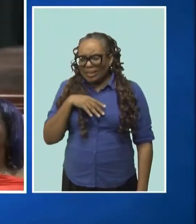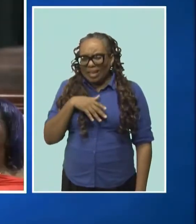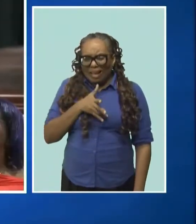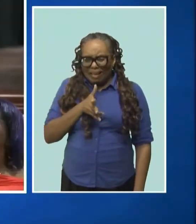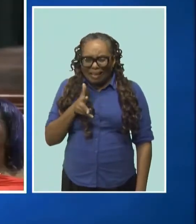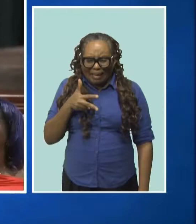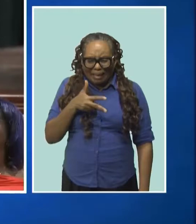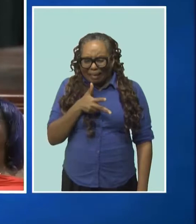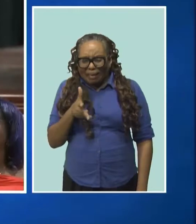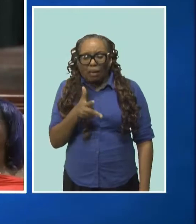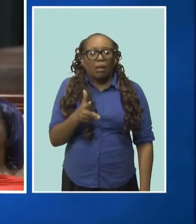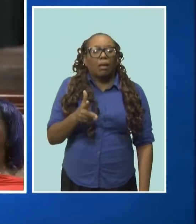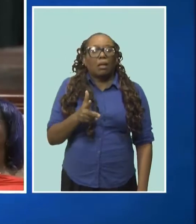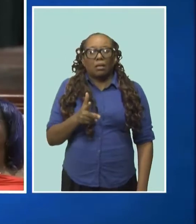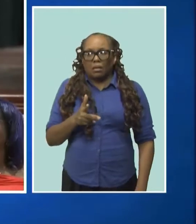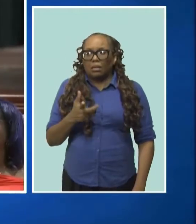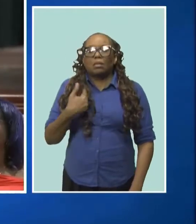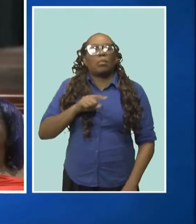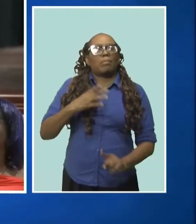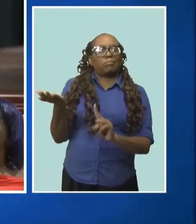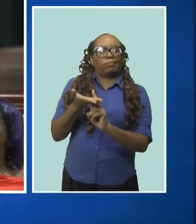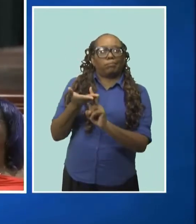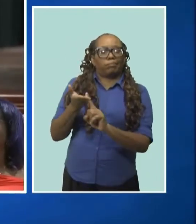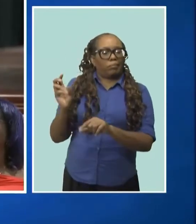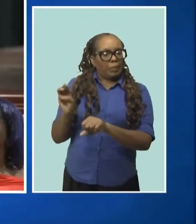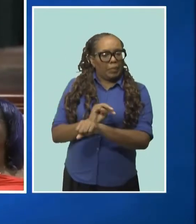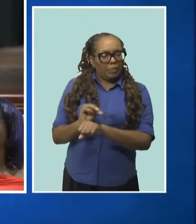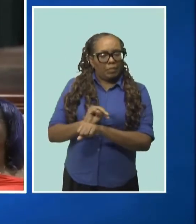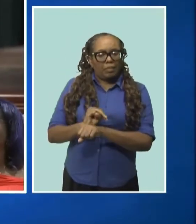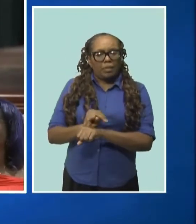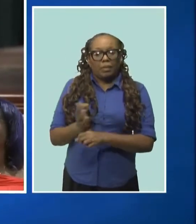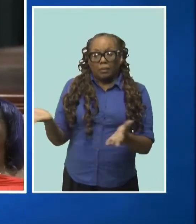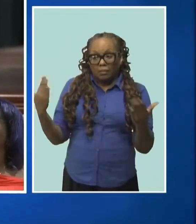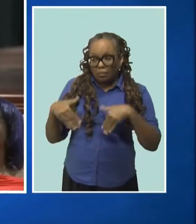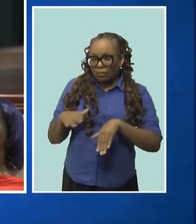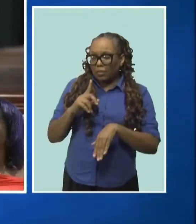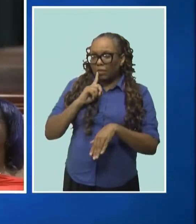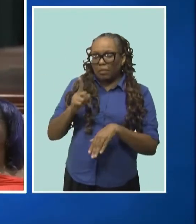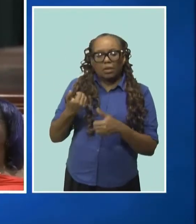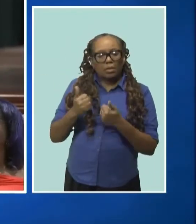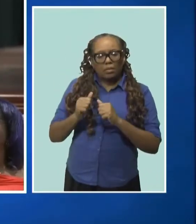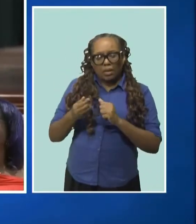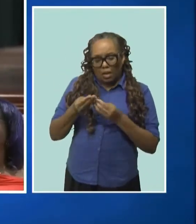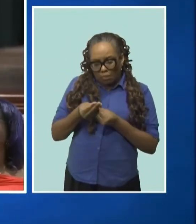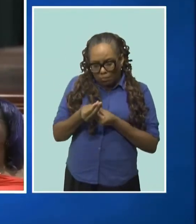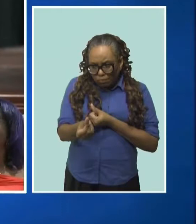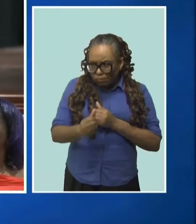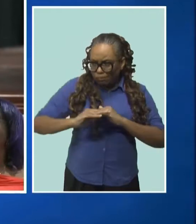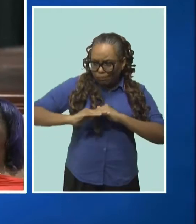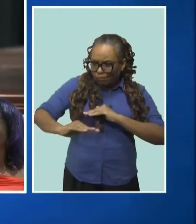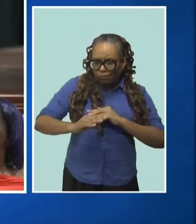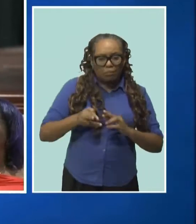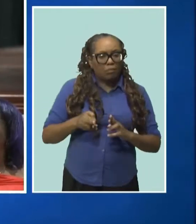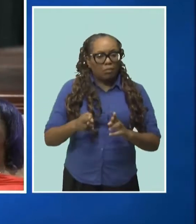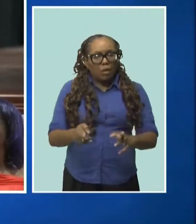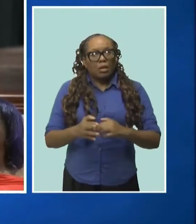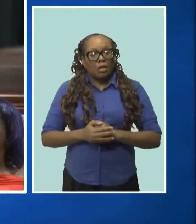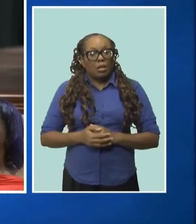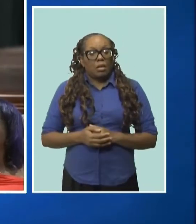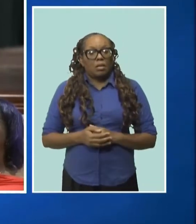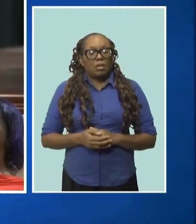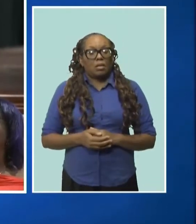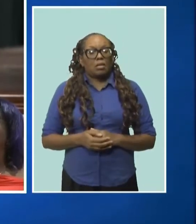able to persuade the Ministry of Transport and Works to just come and do a temporary patch, because at the moment they are